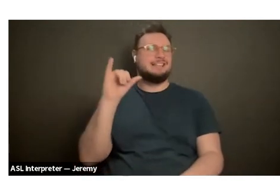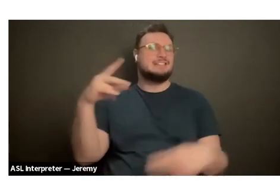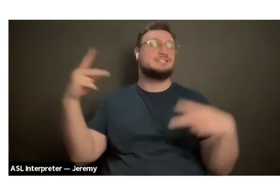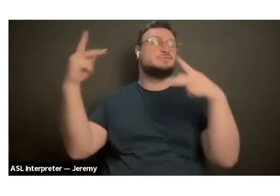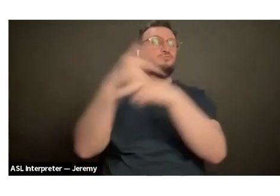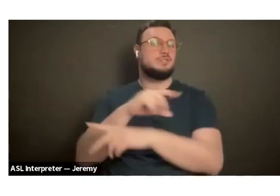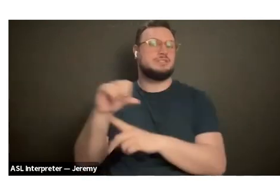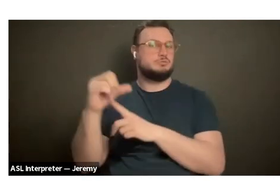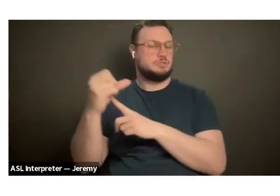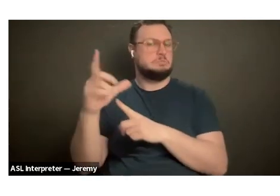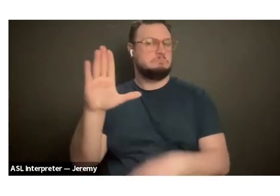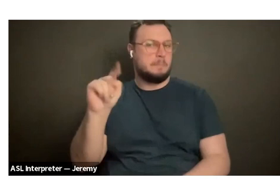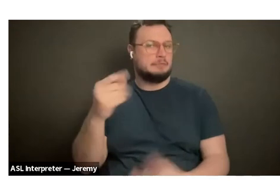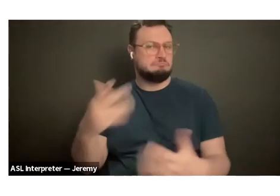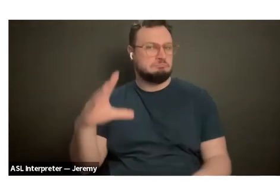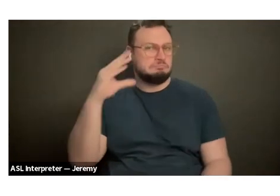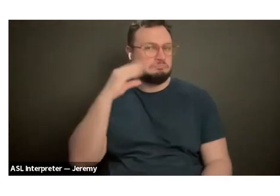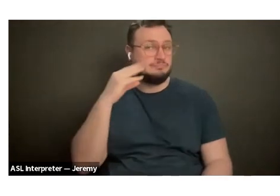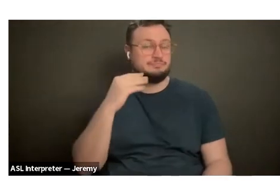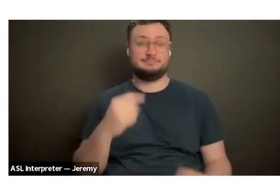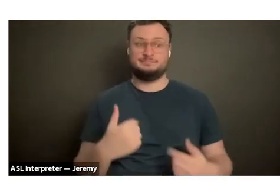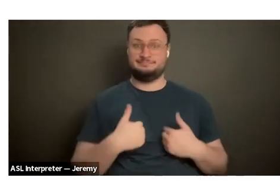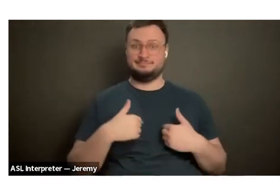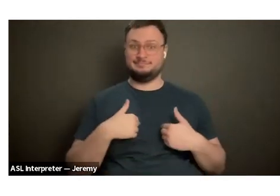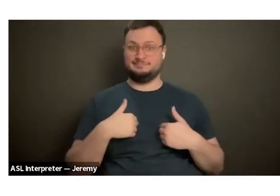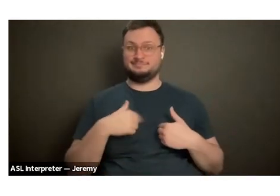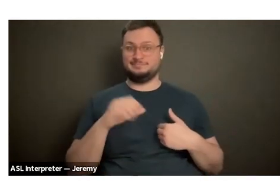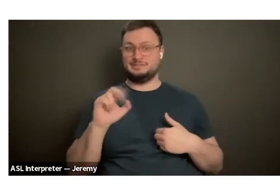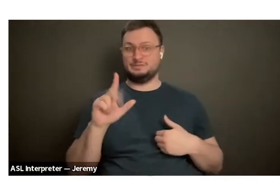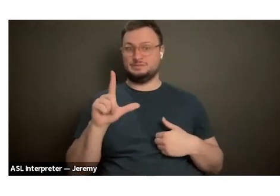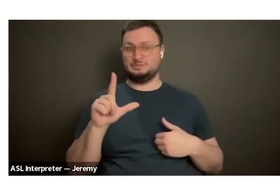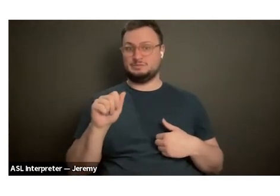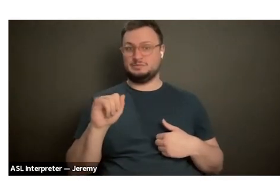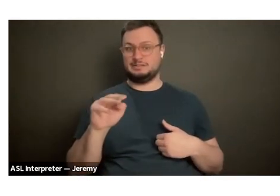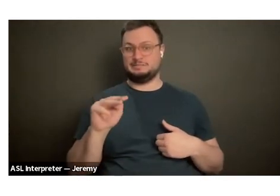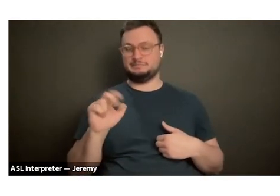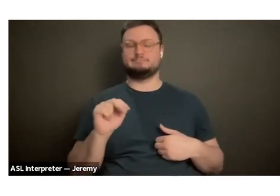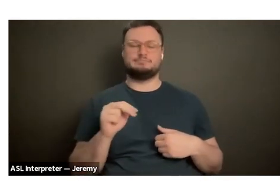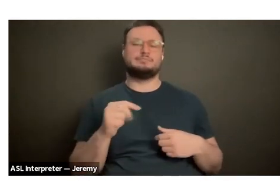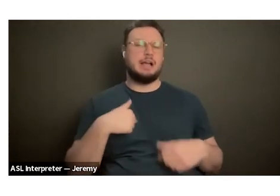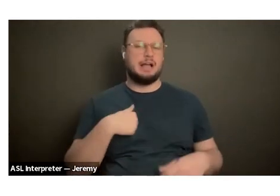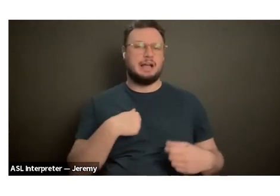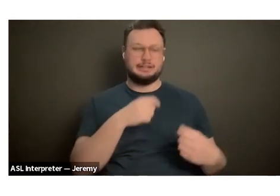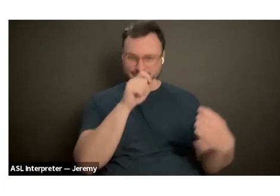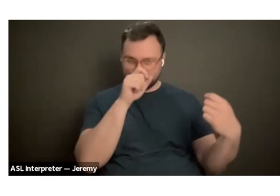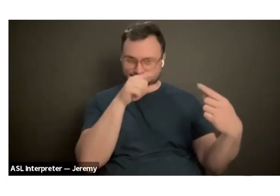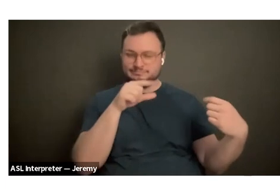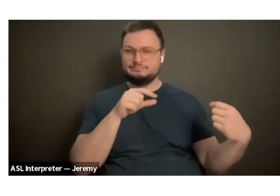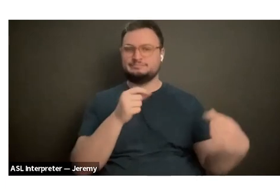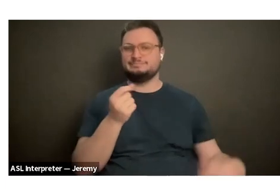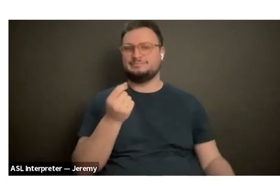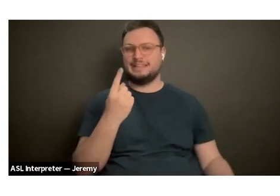cases. And I can totally relate to this. This has happened to me in the past so many times, but I didn't really know what